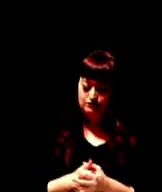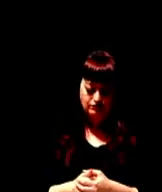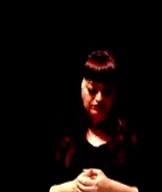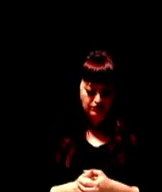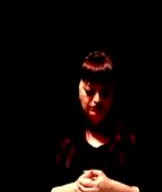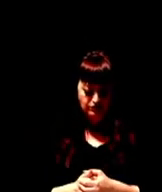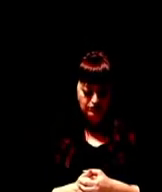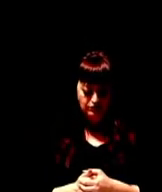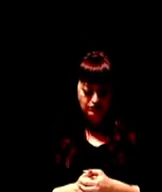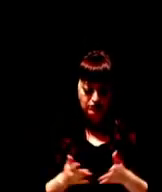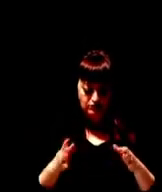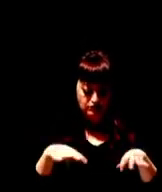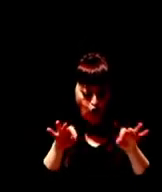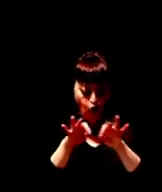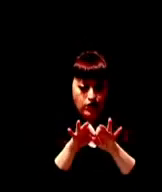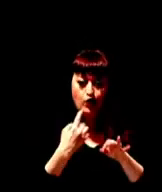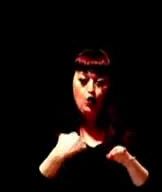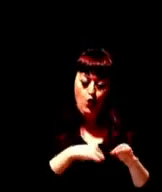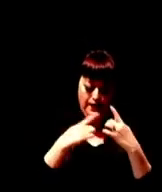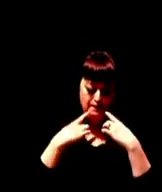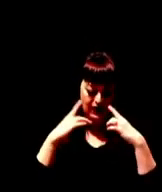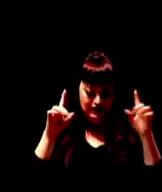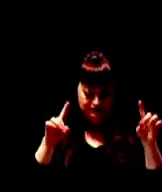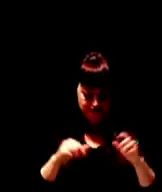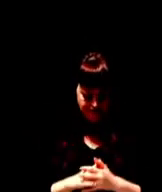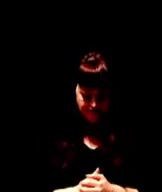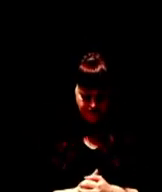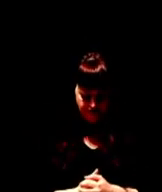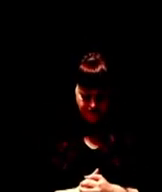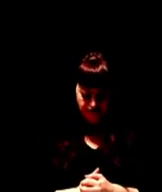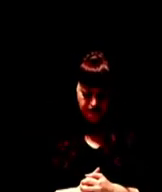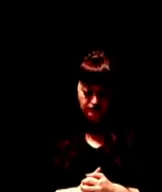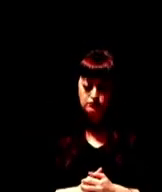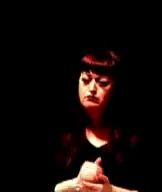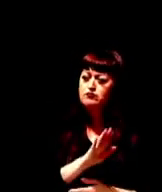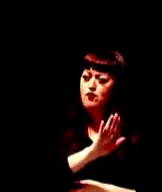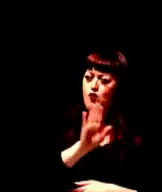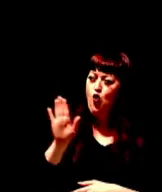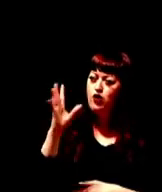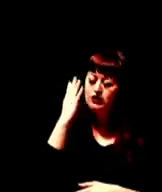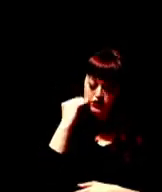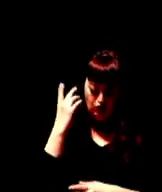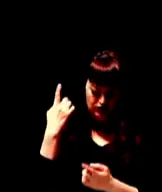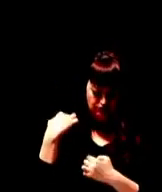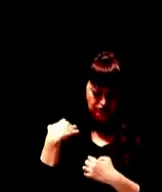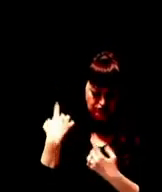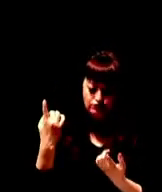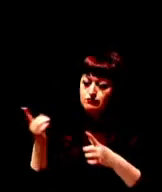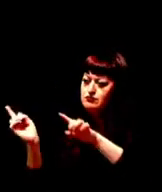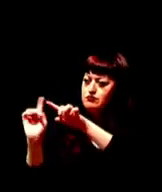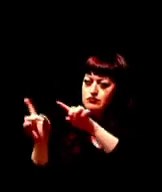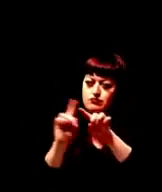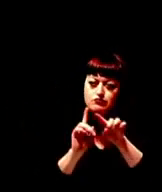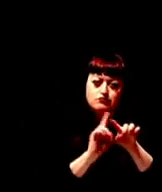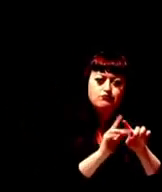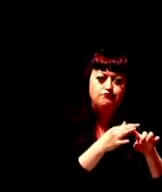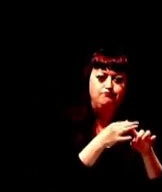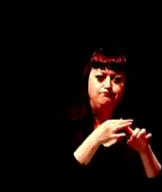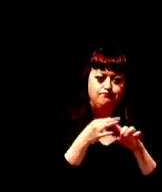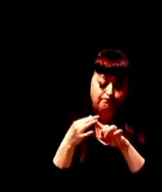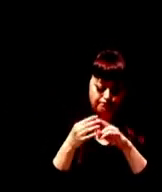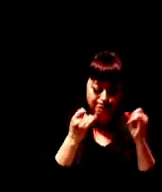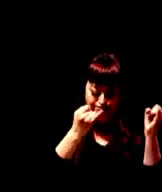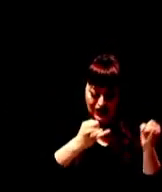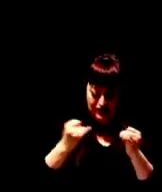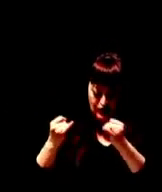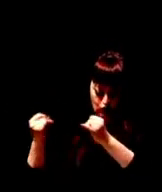What's important is that we've made it. Everyone's journey has, without a doubt, been a little different and unique, individual, with respects to